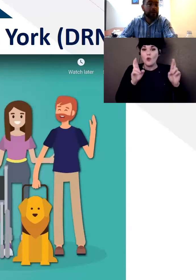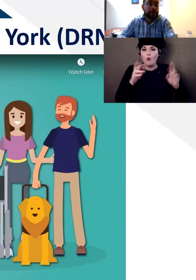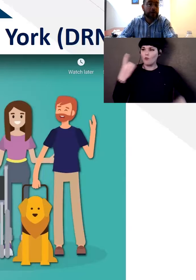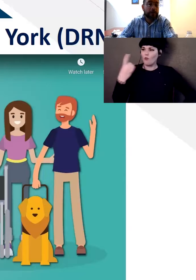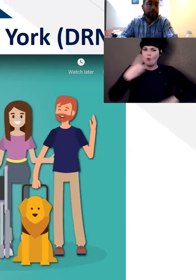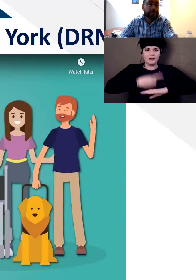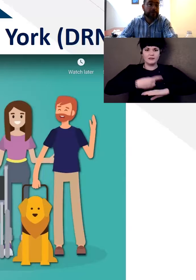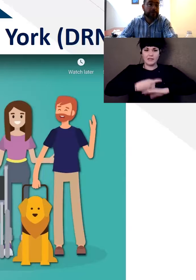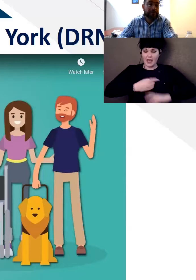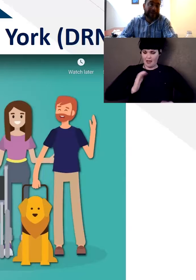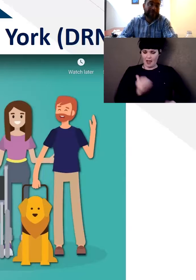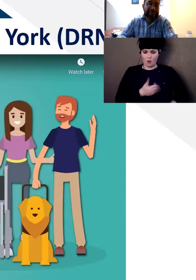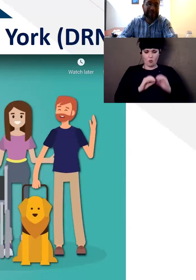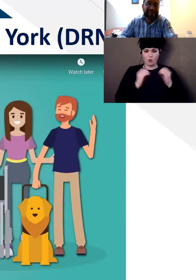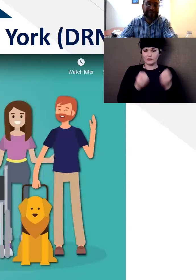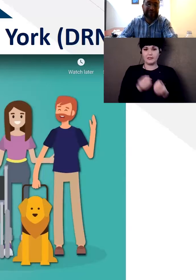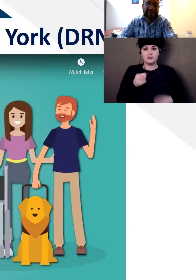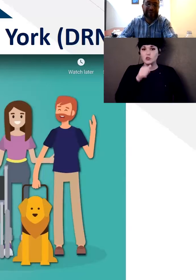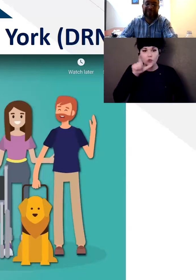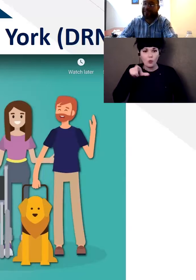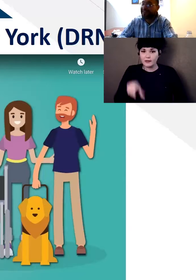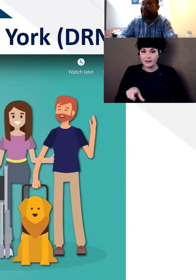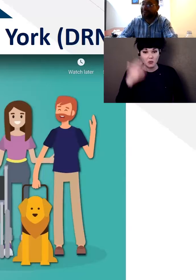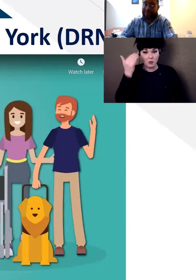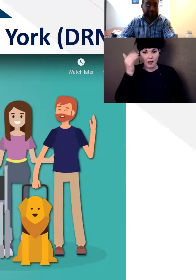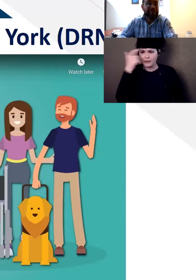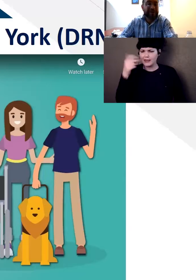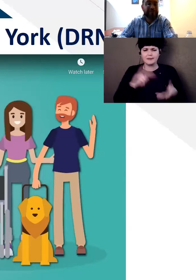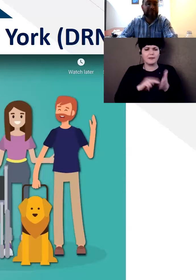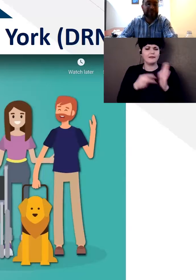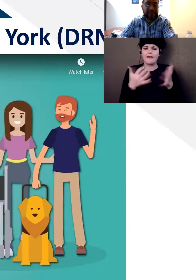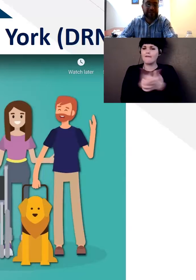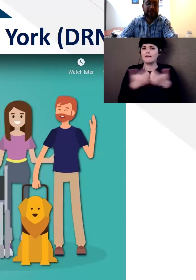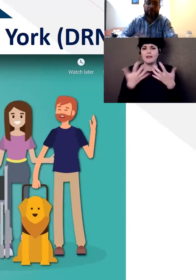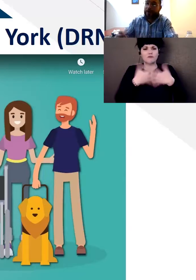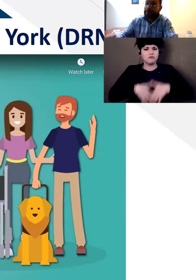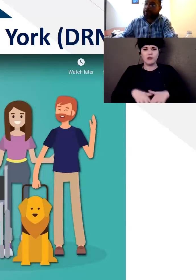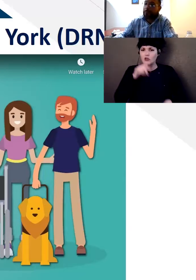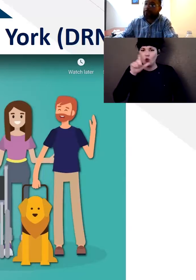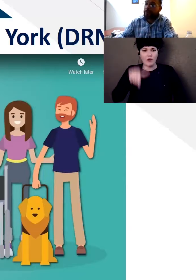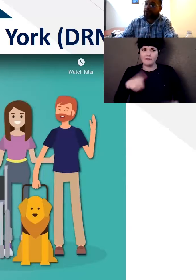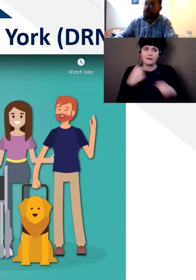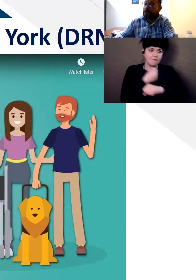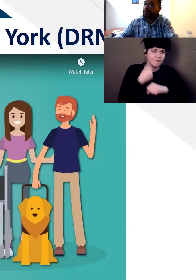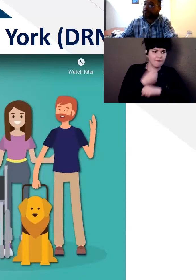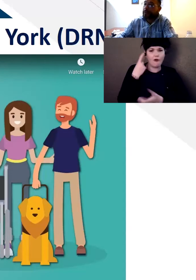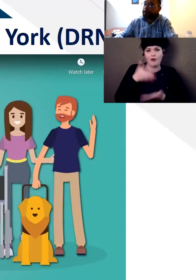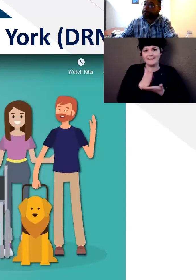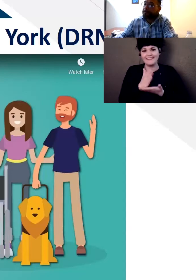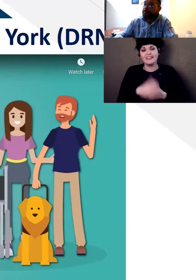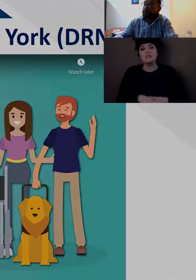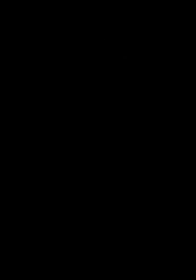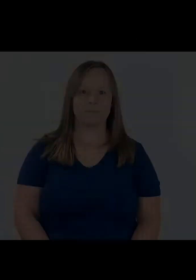addressed. So that would be, one of those things that would be great to get to that point. So I'm going to play this video.